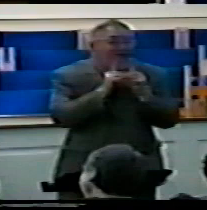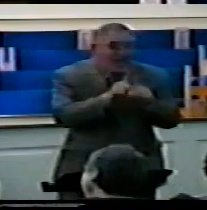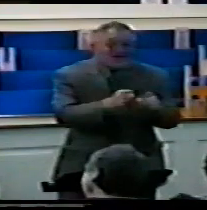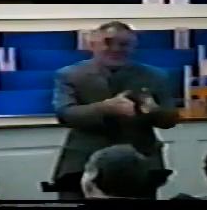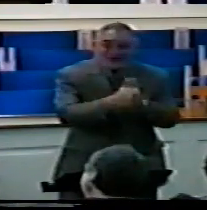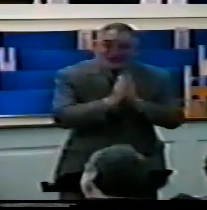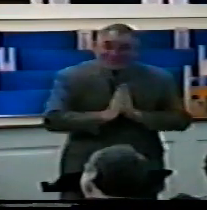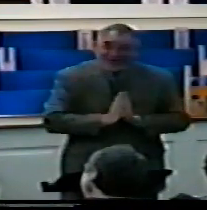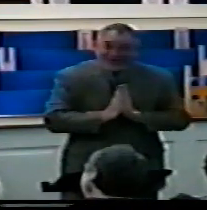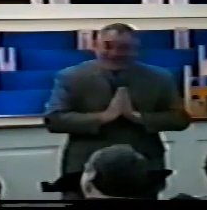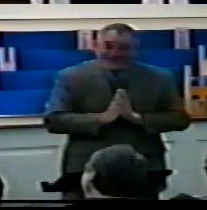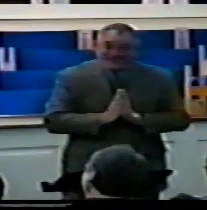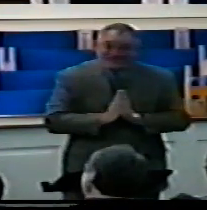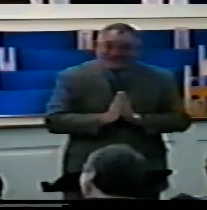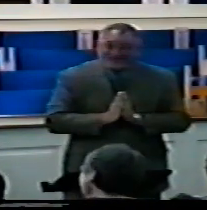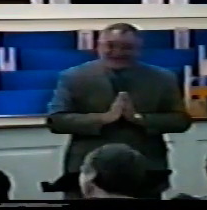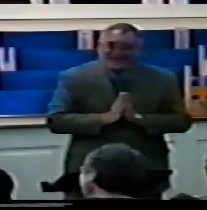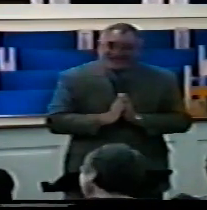we drove up that